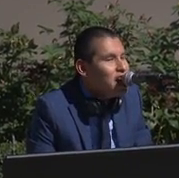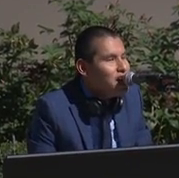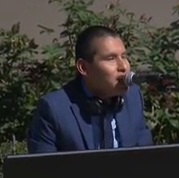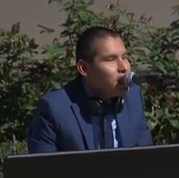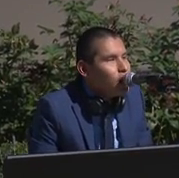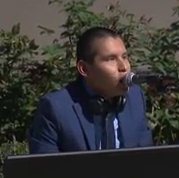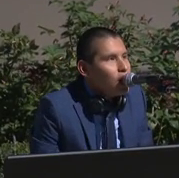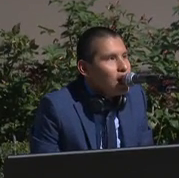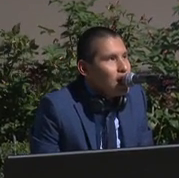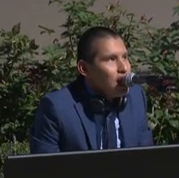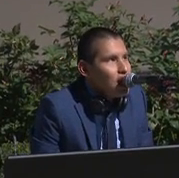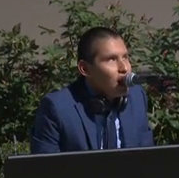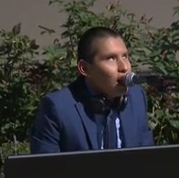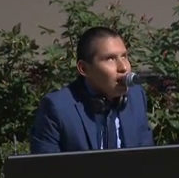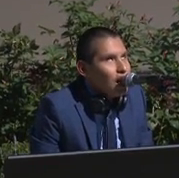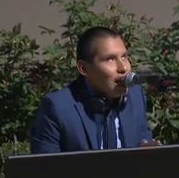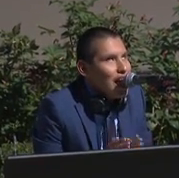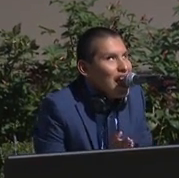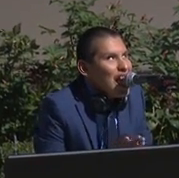everyone.